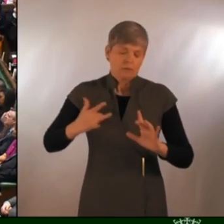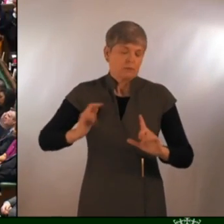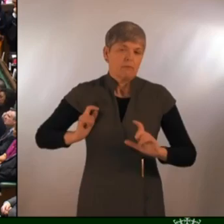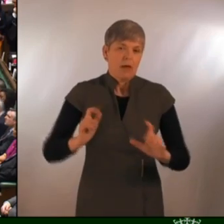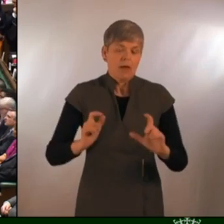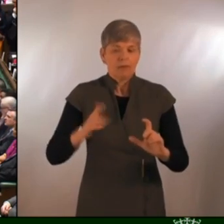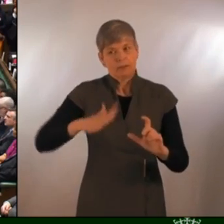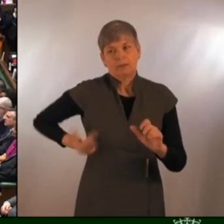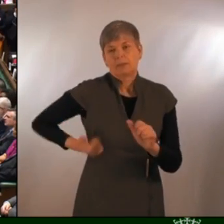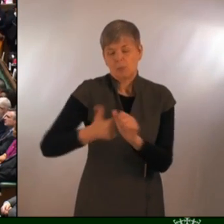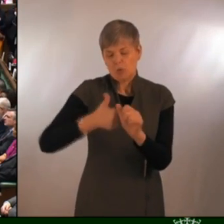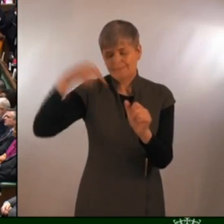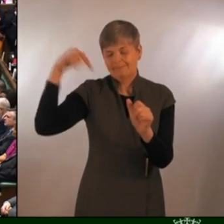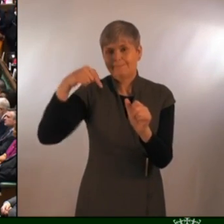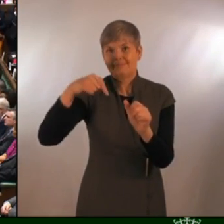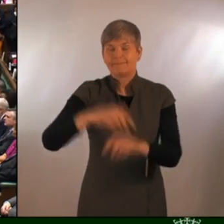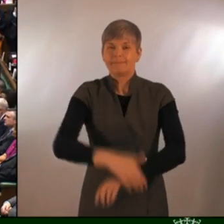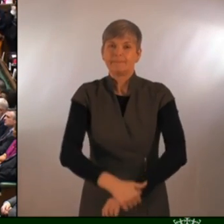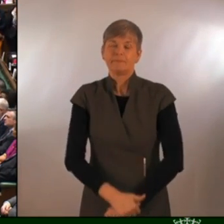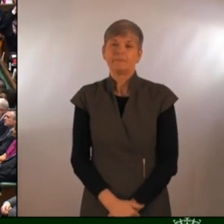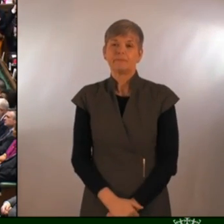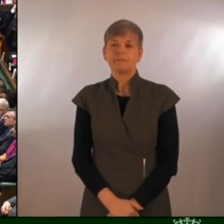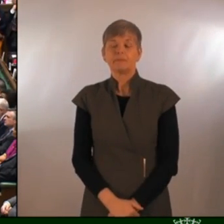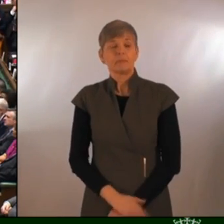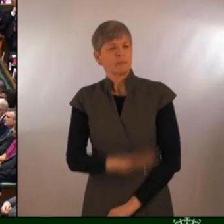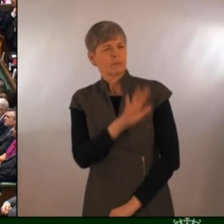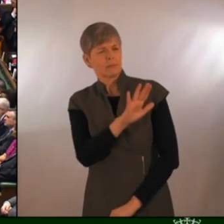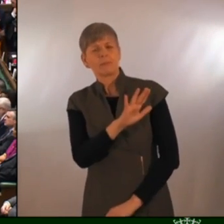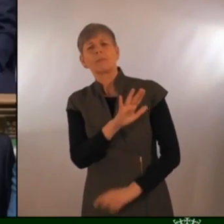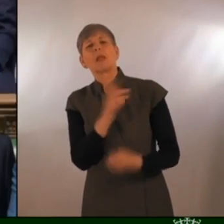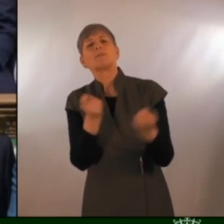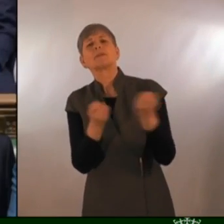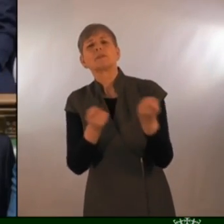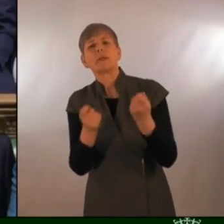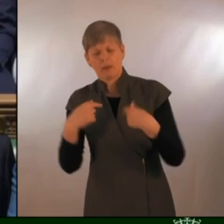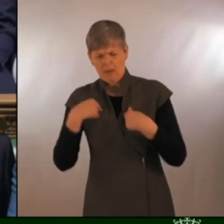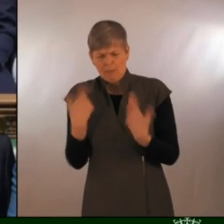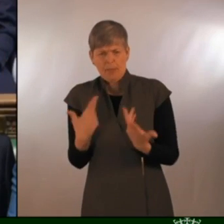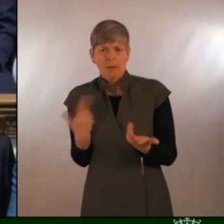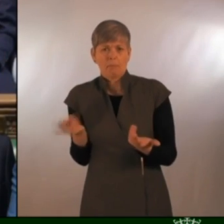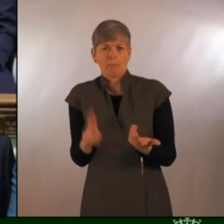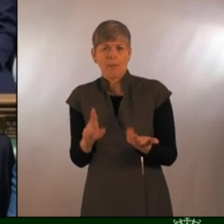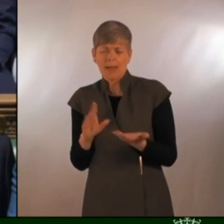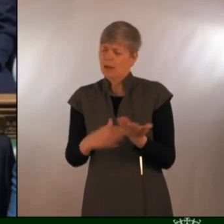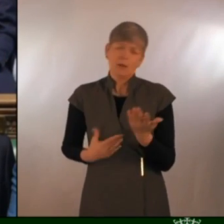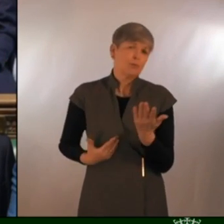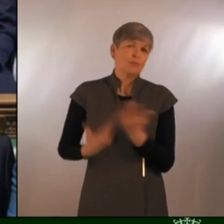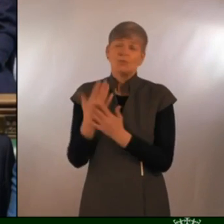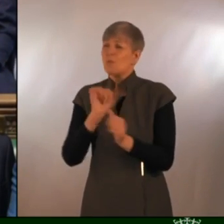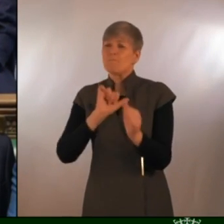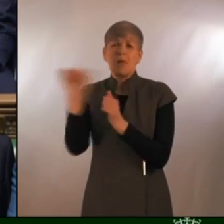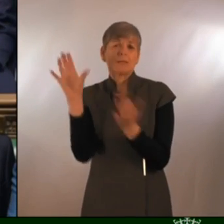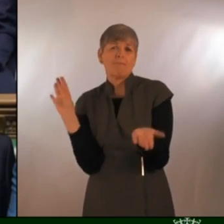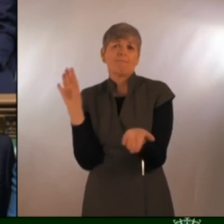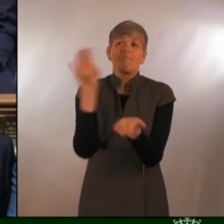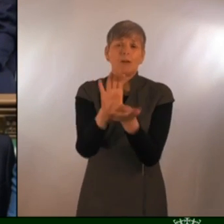Minister. Mr. Speaker, we've just put record funding back into councils to support them in all their